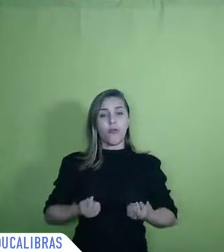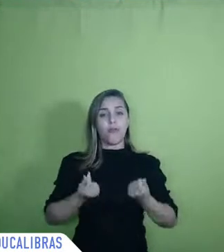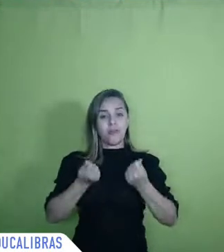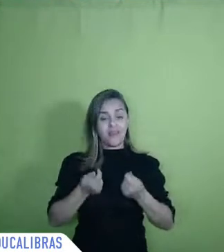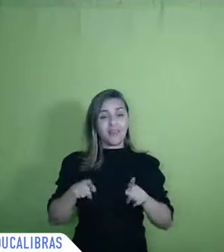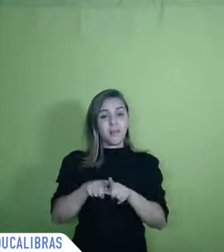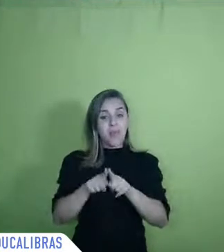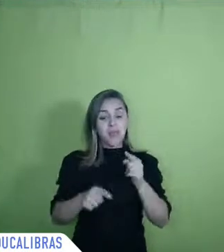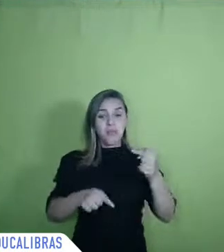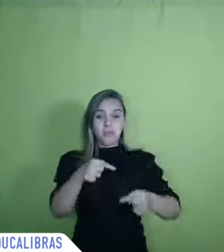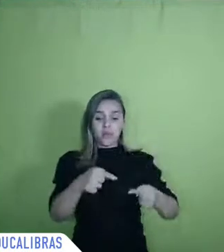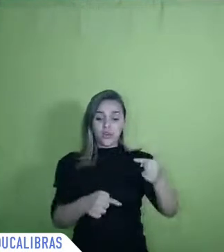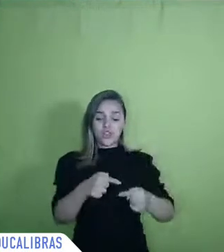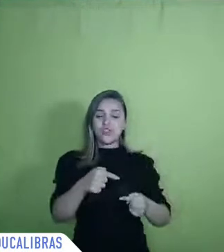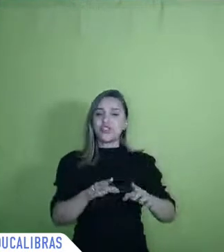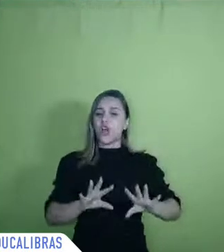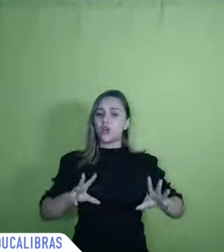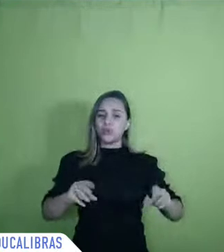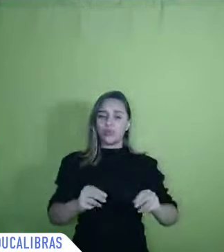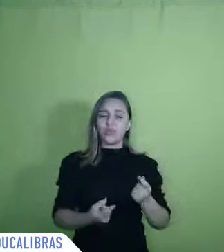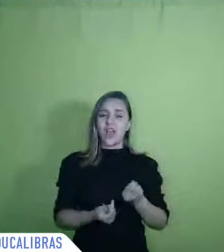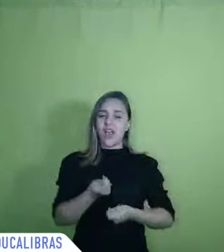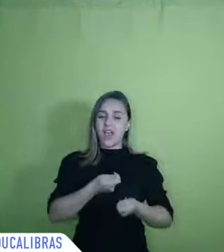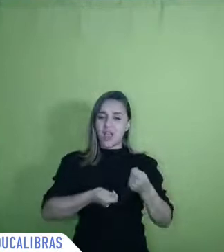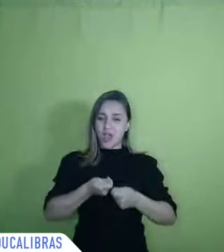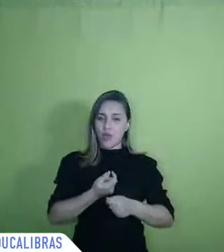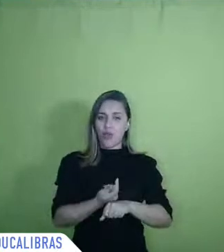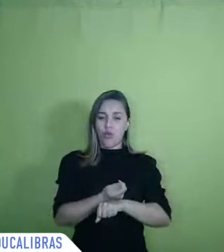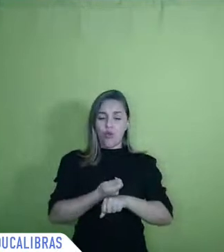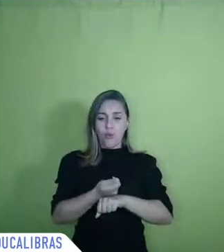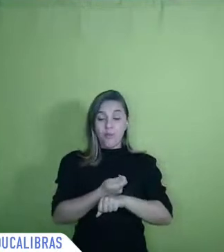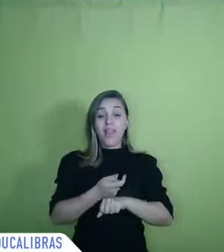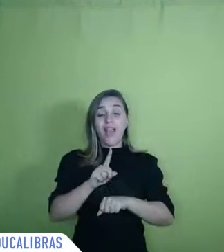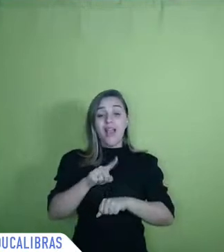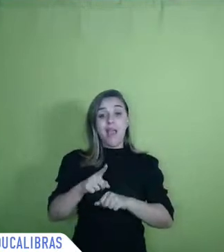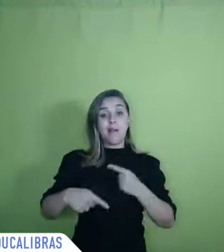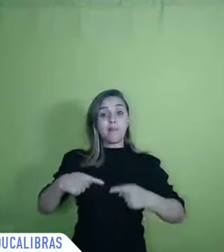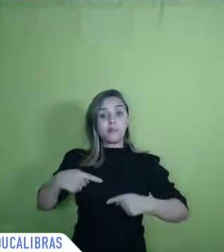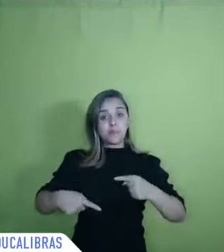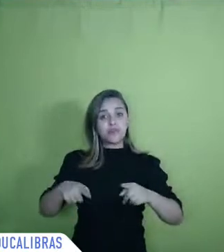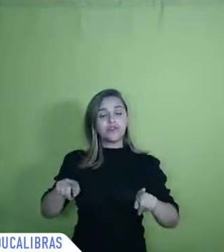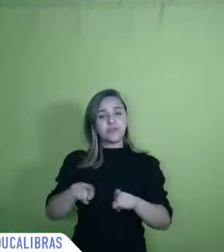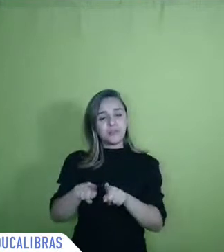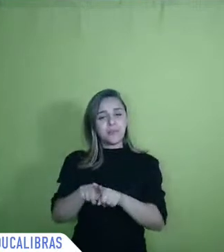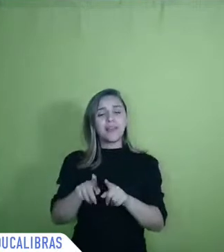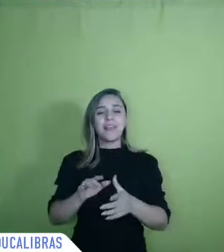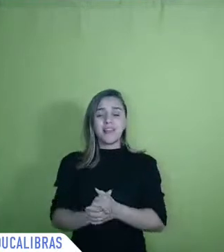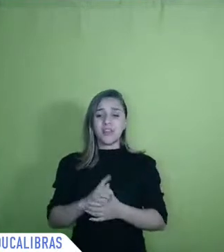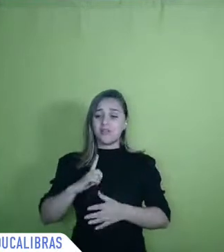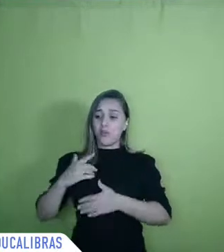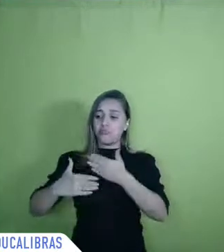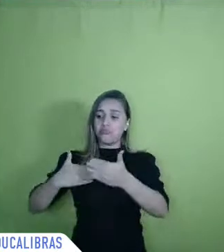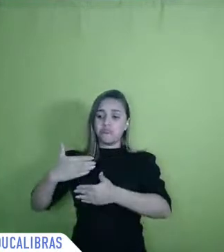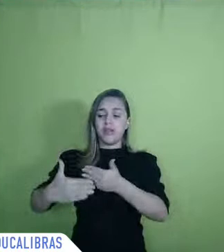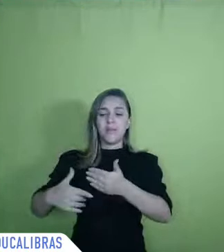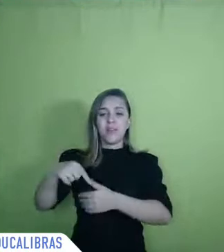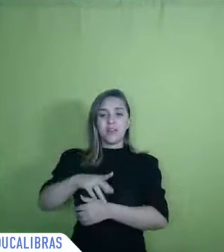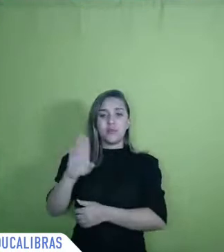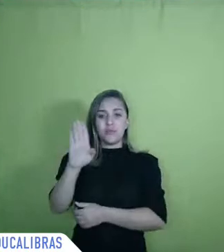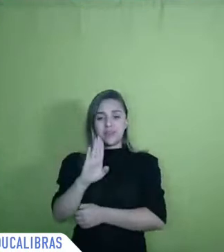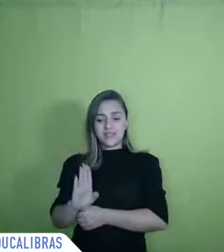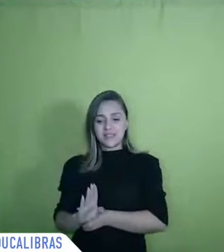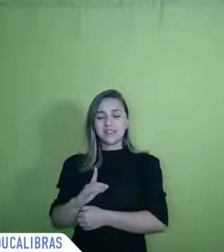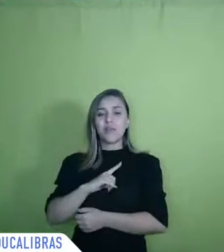an economical and, of course, political matter, because every economy is political. We need